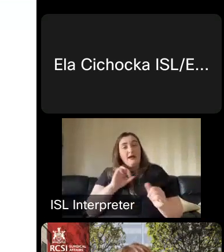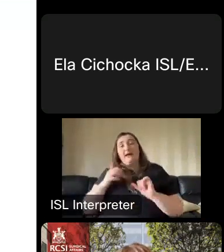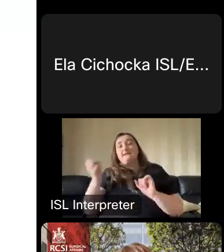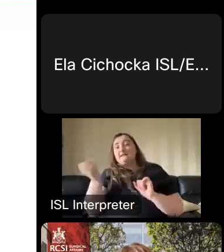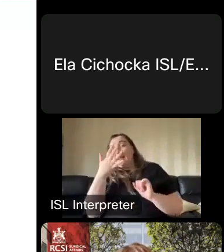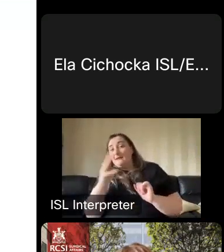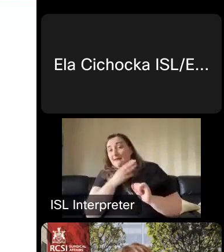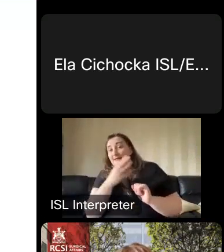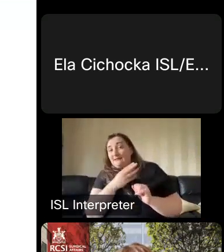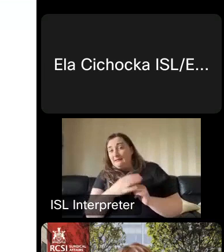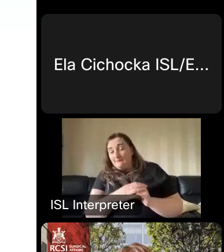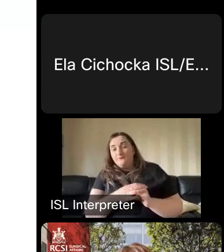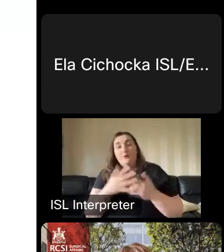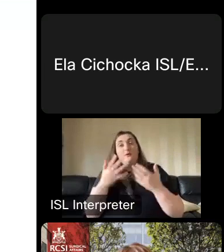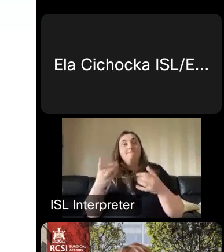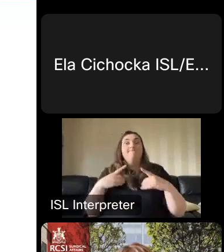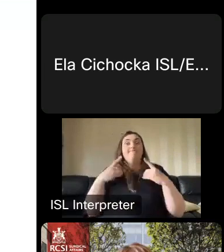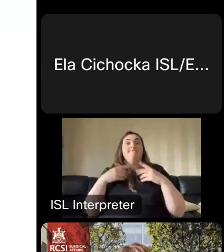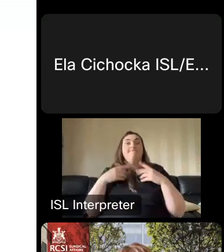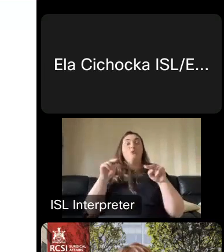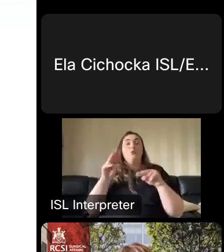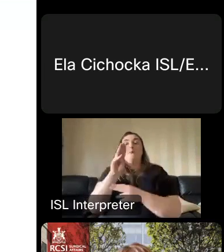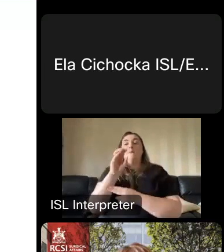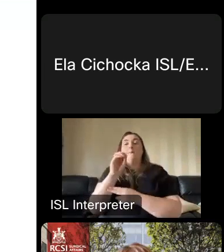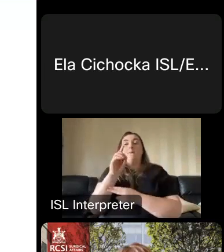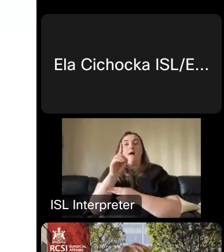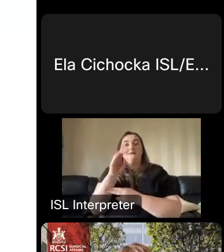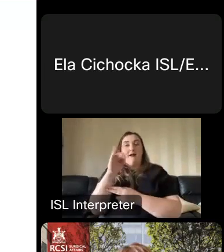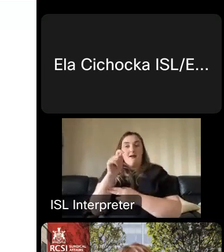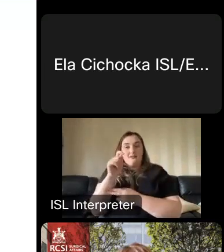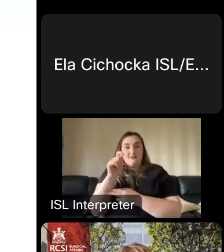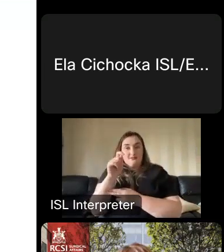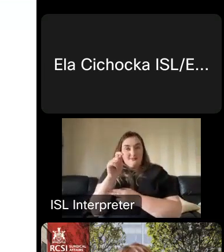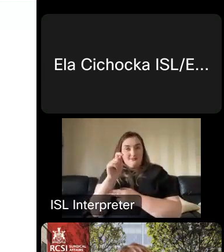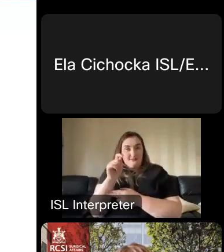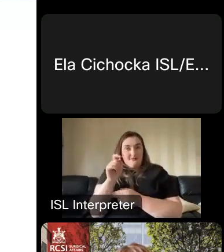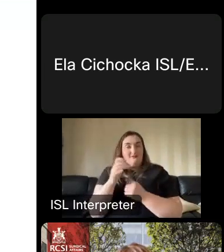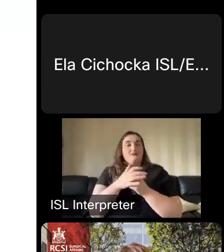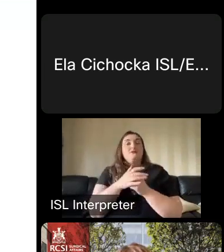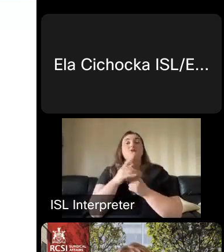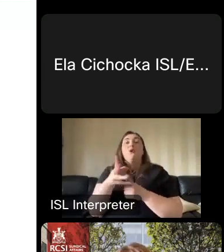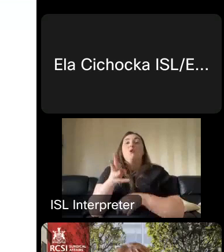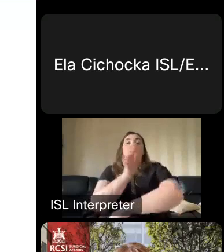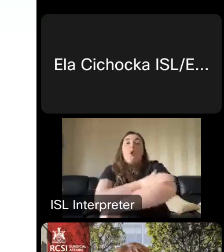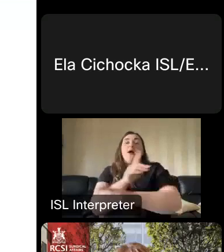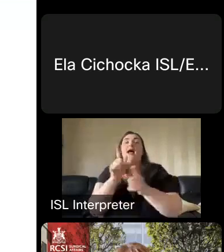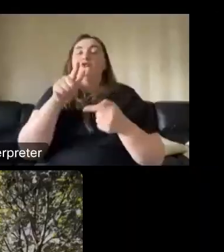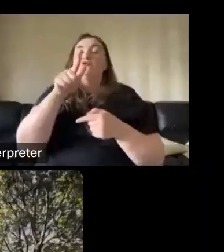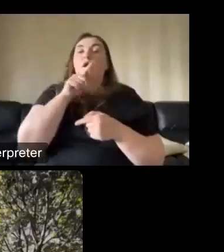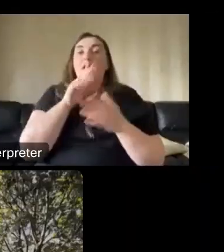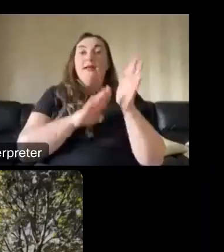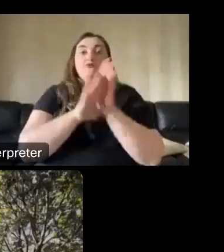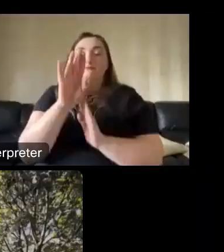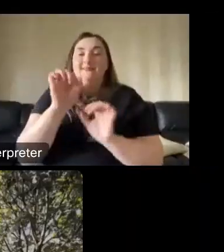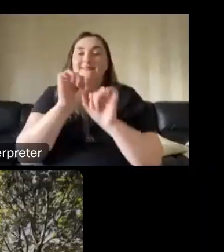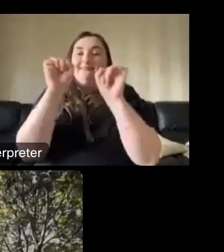we're delighted to launch a new podcast episode from our All-Ireland series, the Walk and Talk Improvement series. And